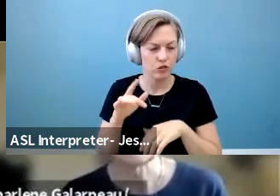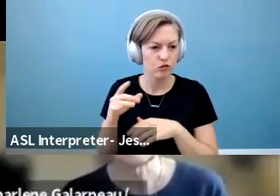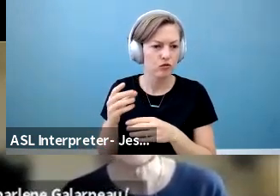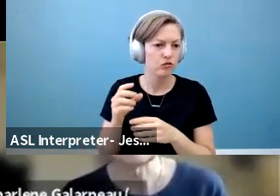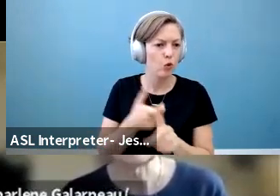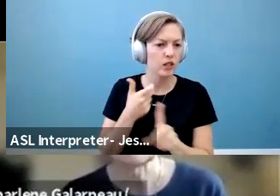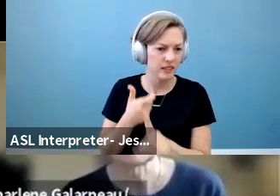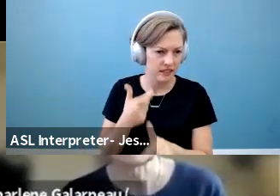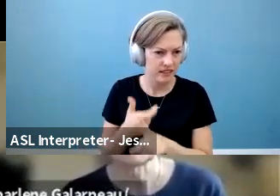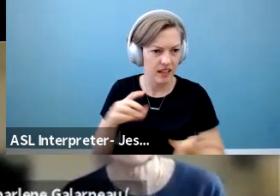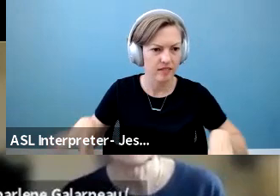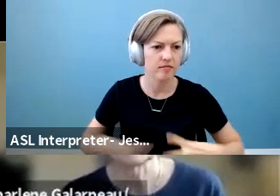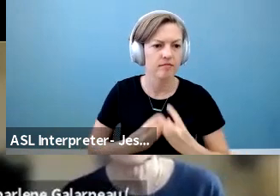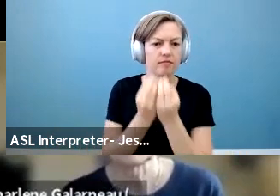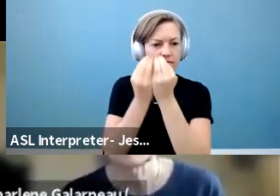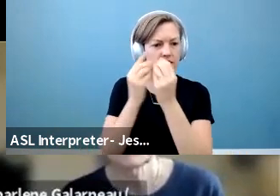harmonious entity.